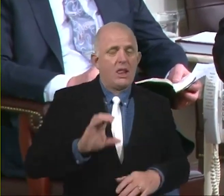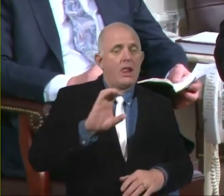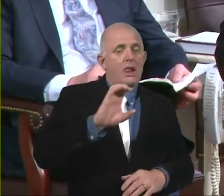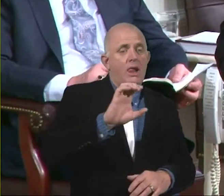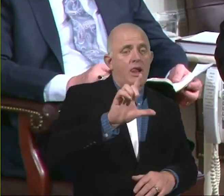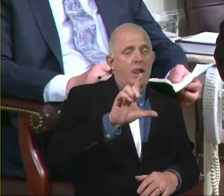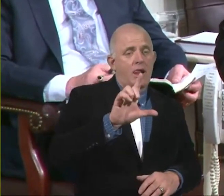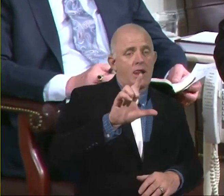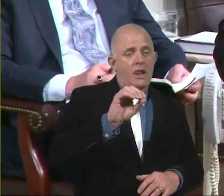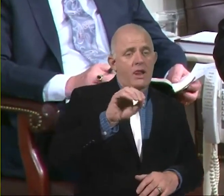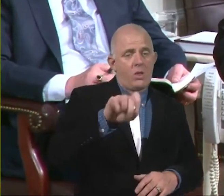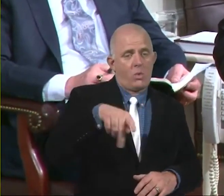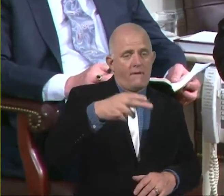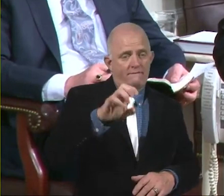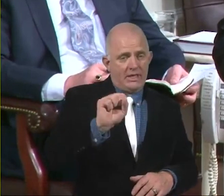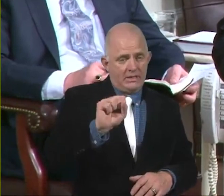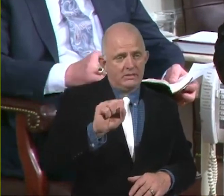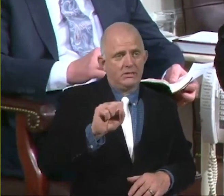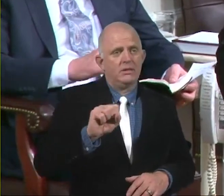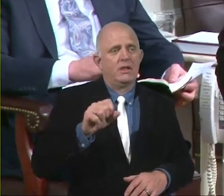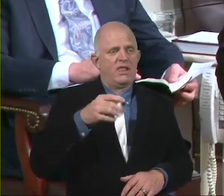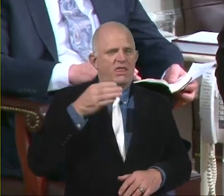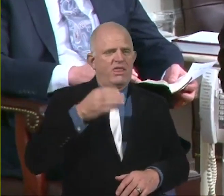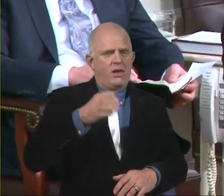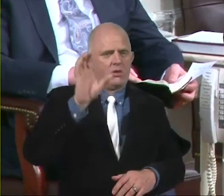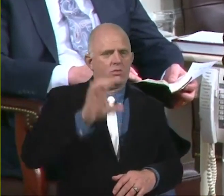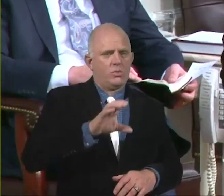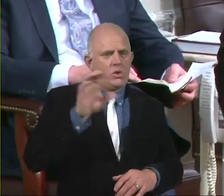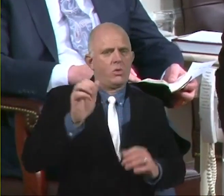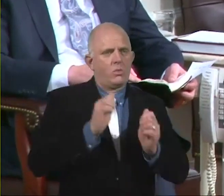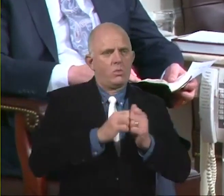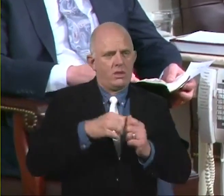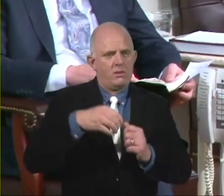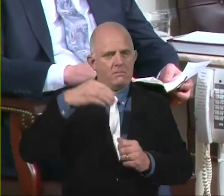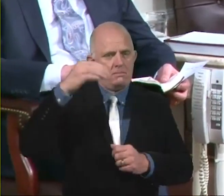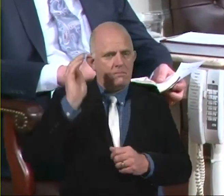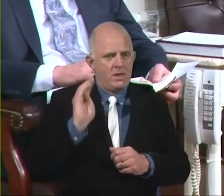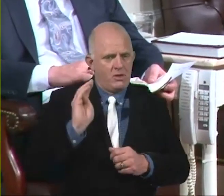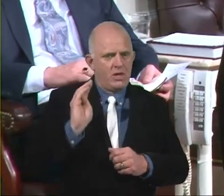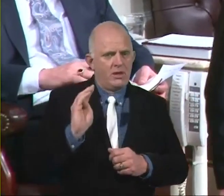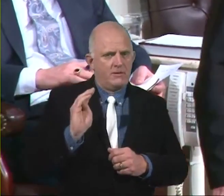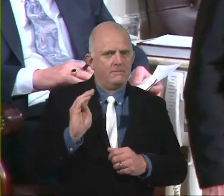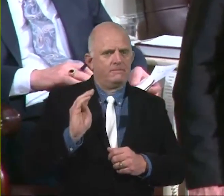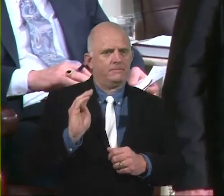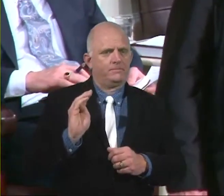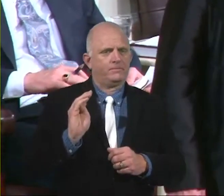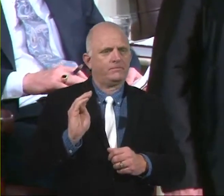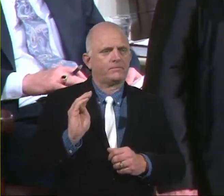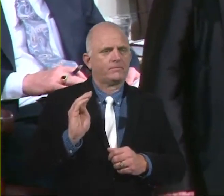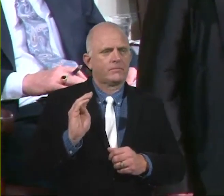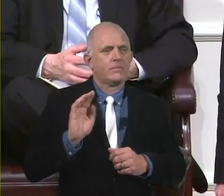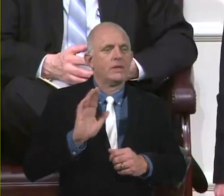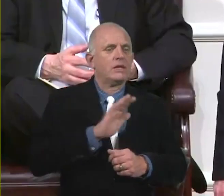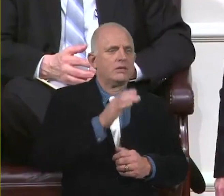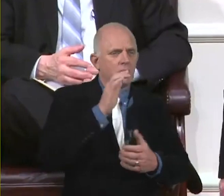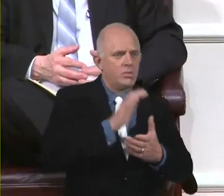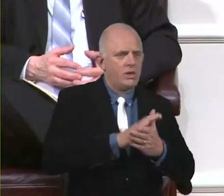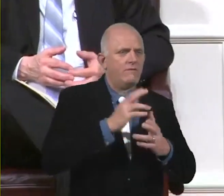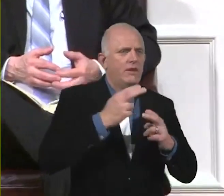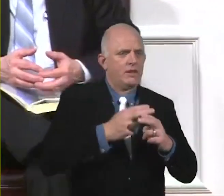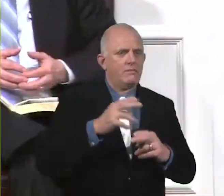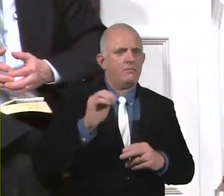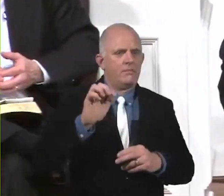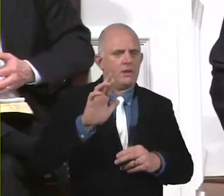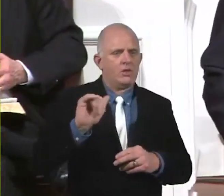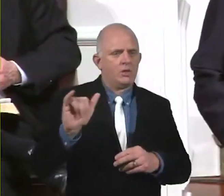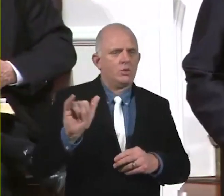at the cross with Mary, and Mary, his wife was Mary also, and mother of